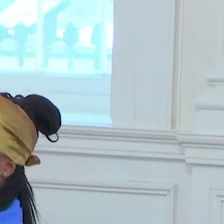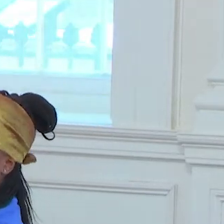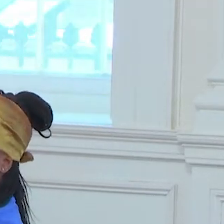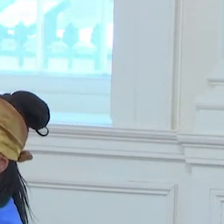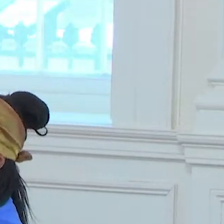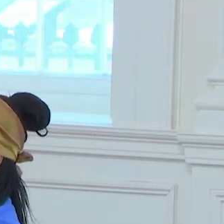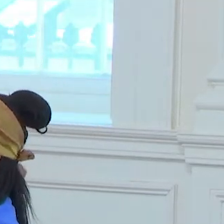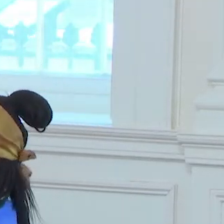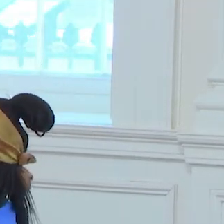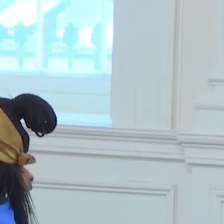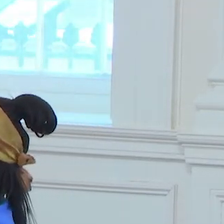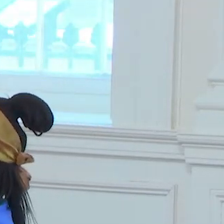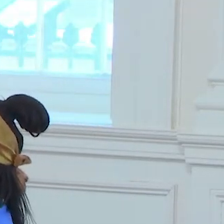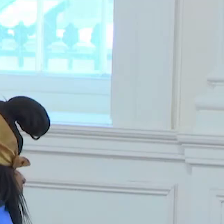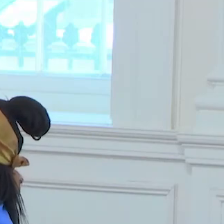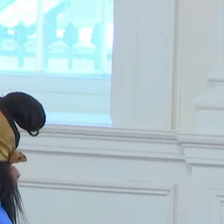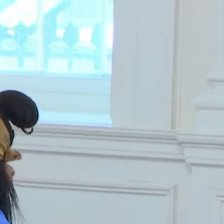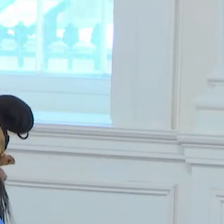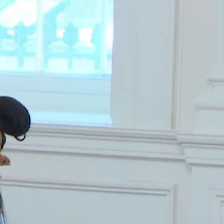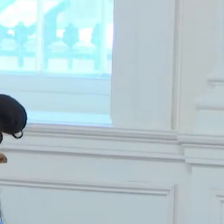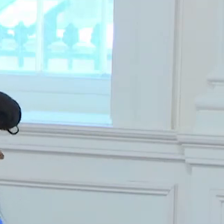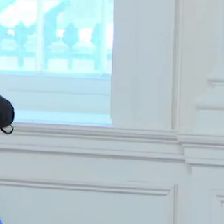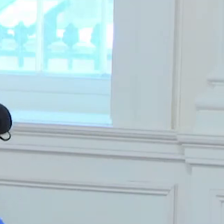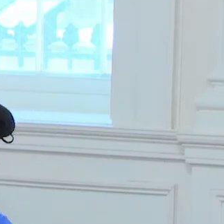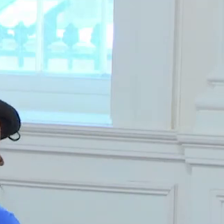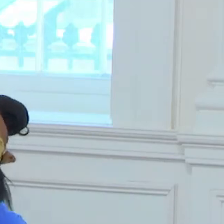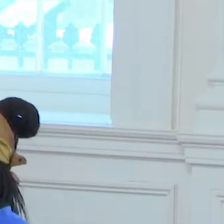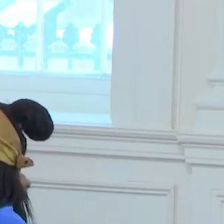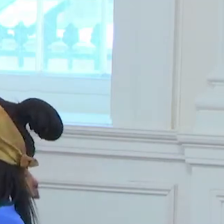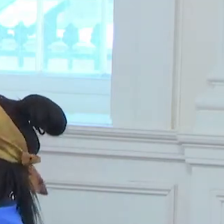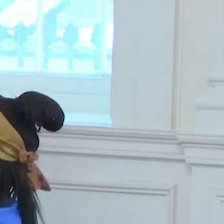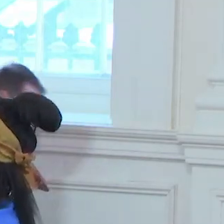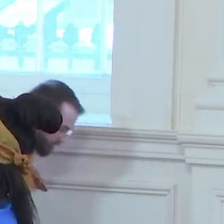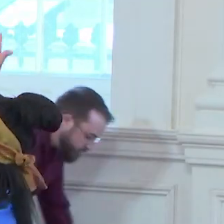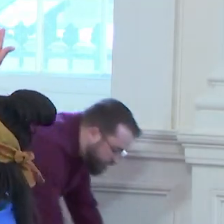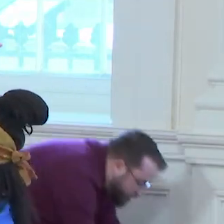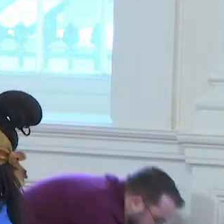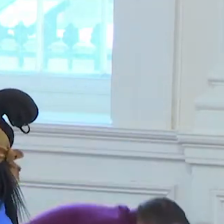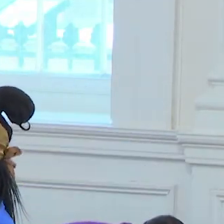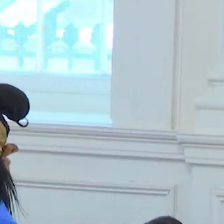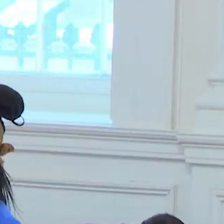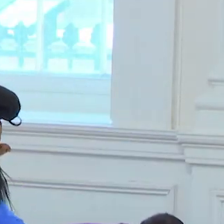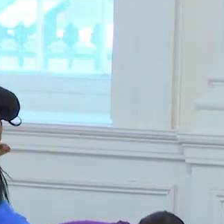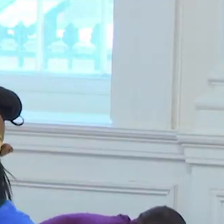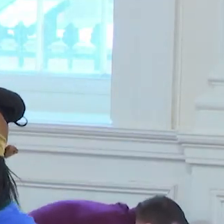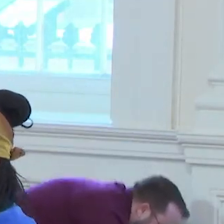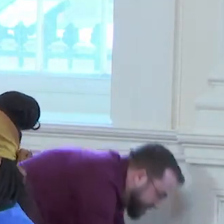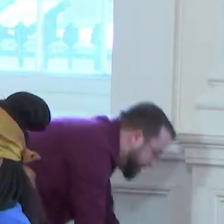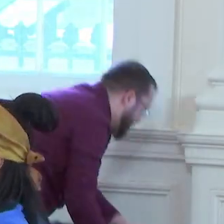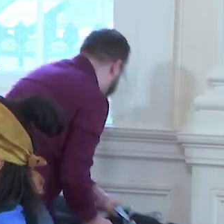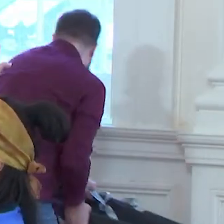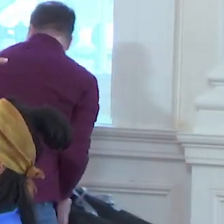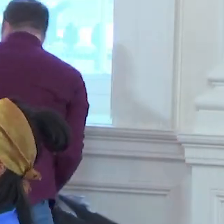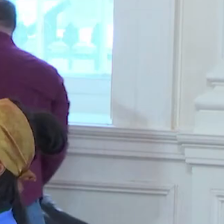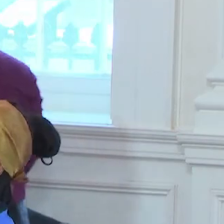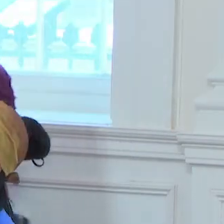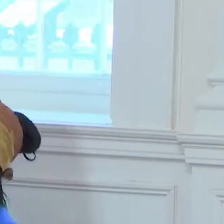libation, life, nourishment into the life. And I need everyone here to say Ashe. Say Ashe.